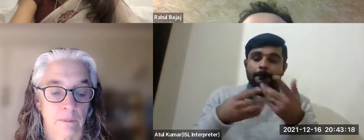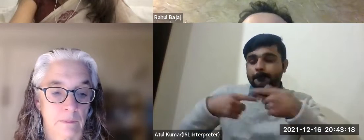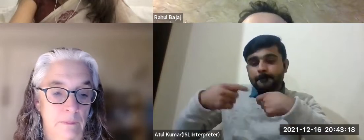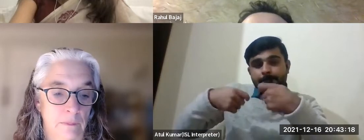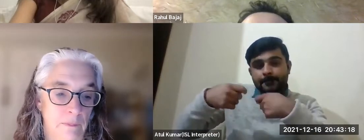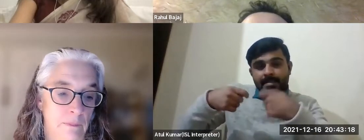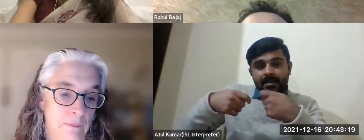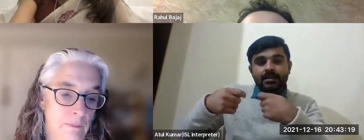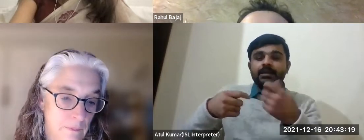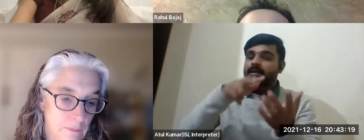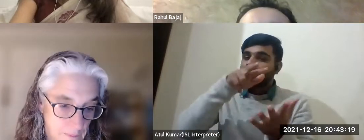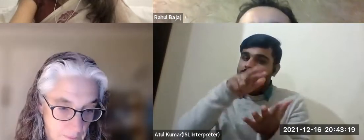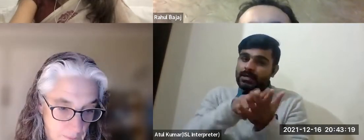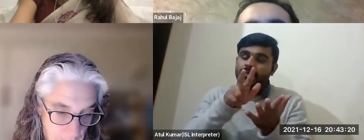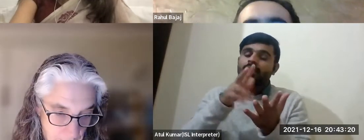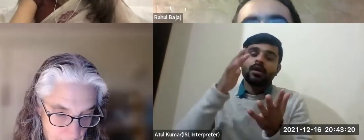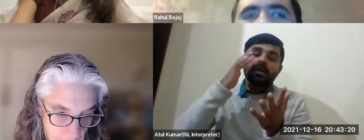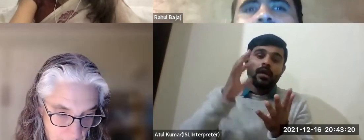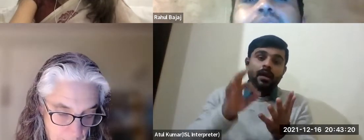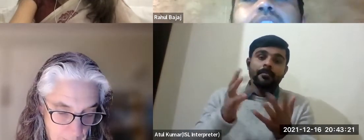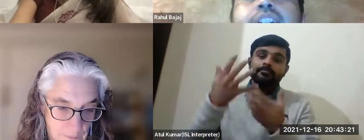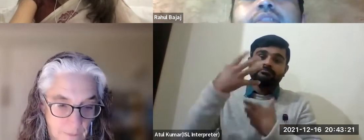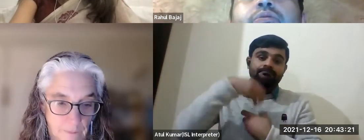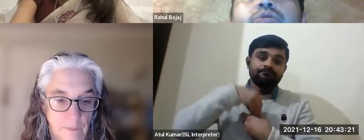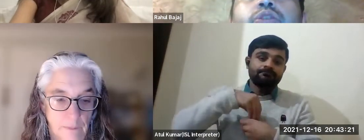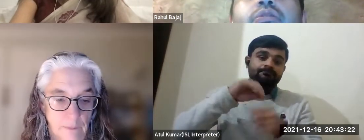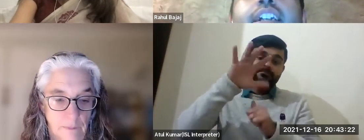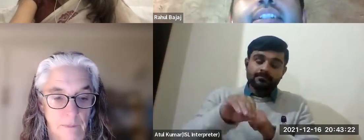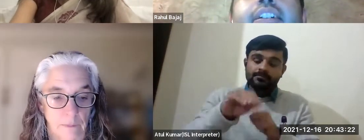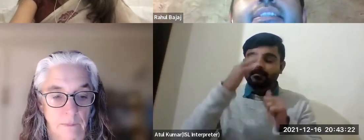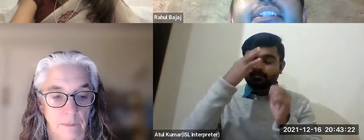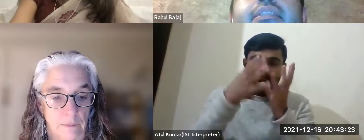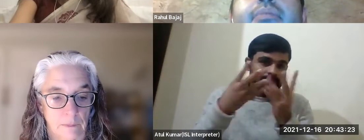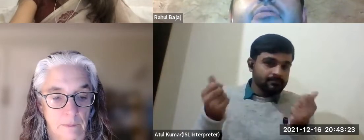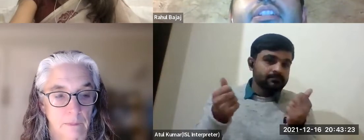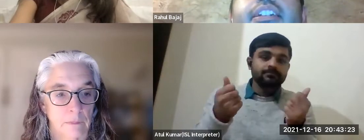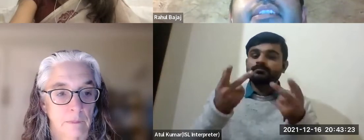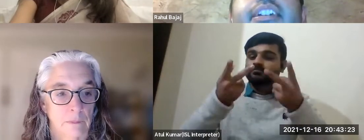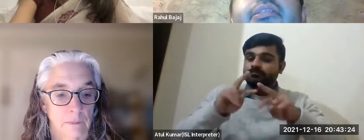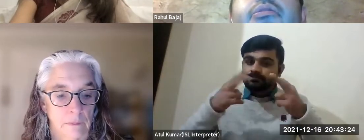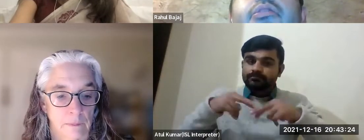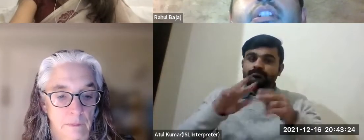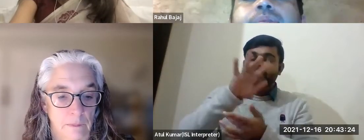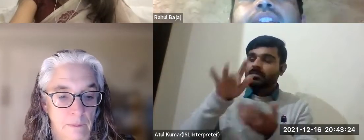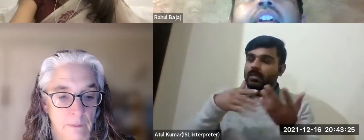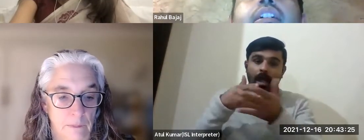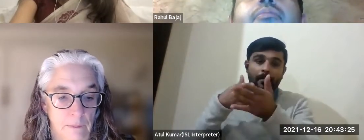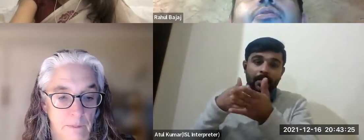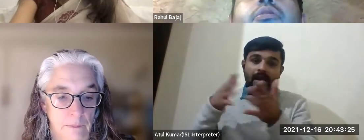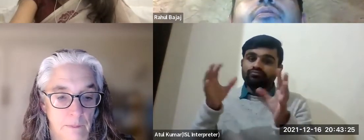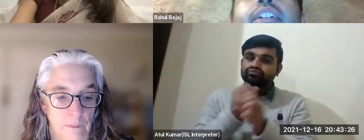businesses recognize the importance of adopting accessibility solutions that transcend boundaries, right? So,